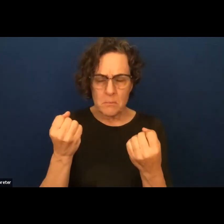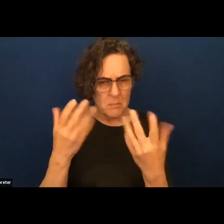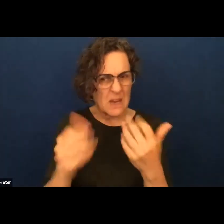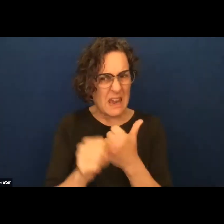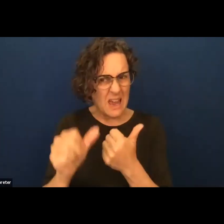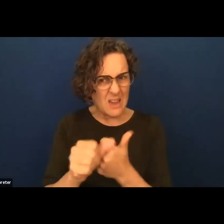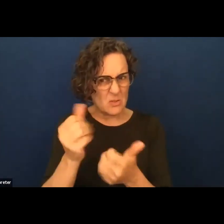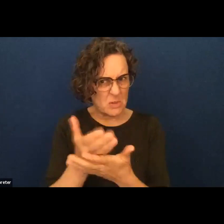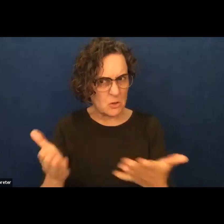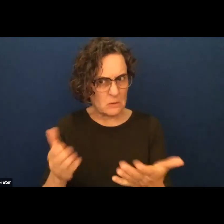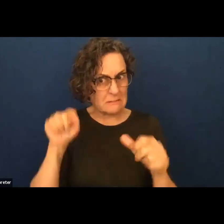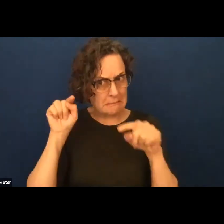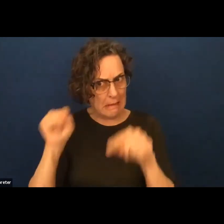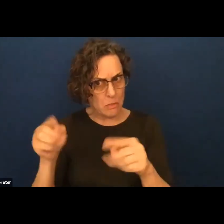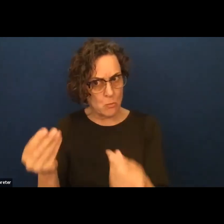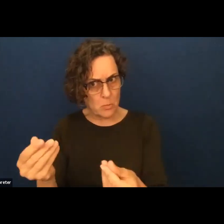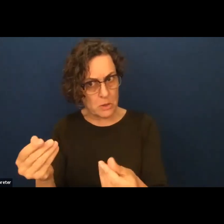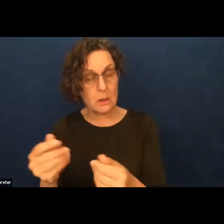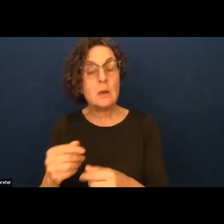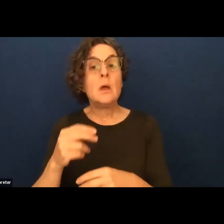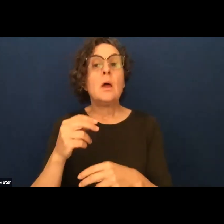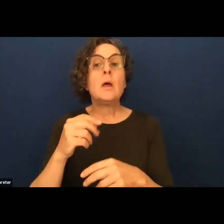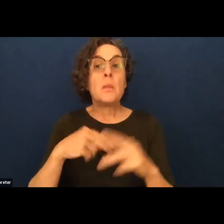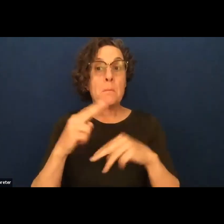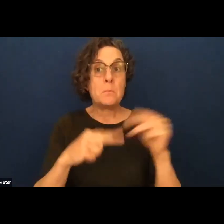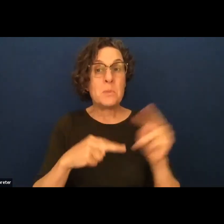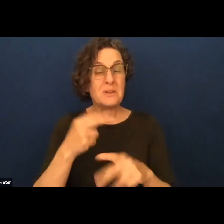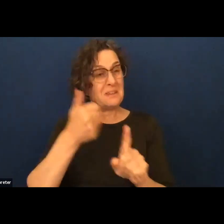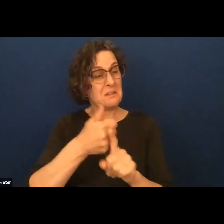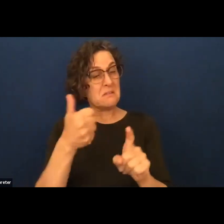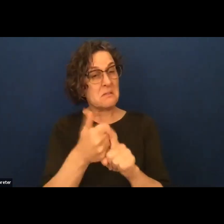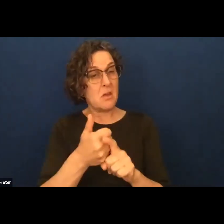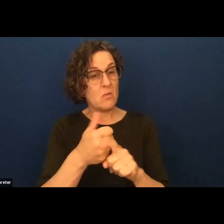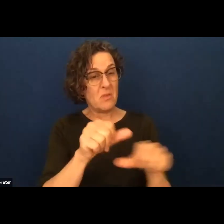But the actual building footprint is probably less than